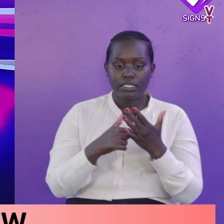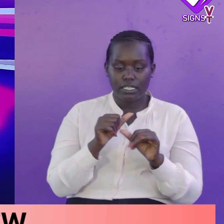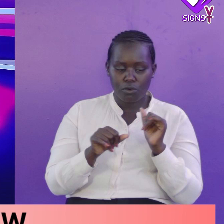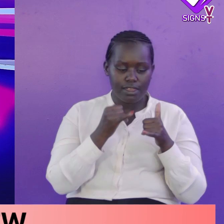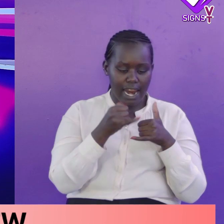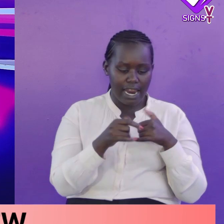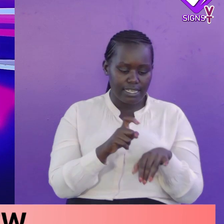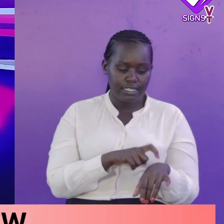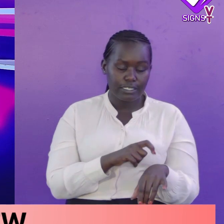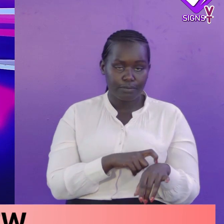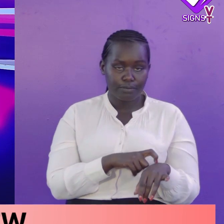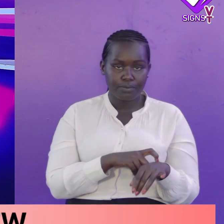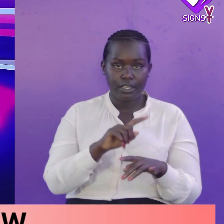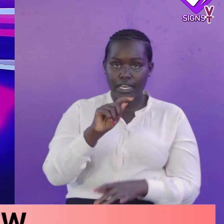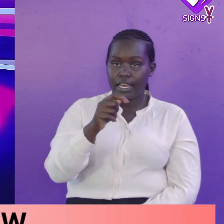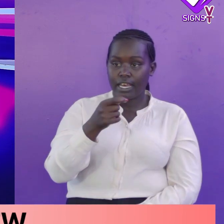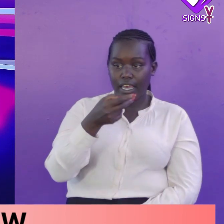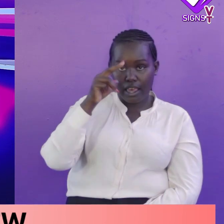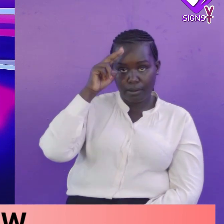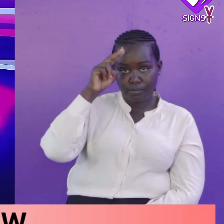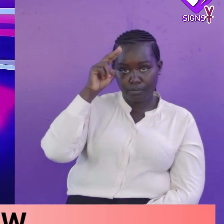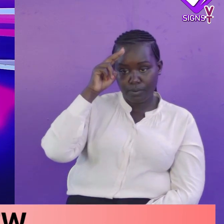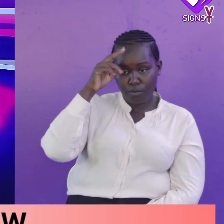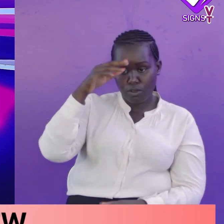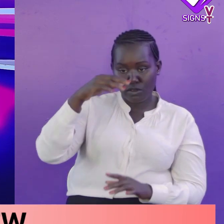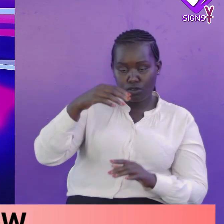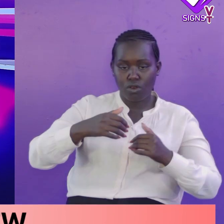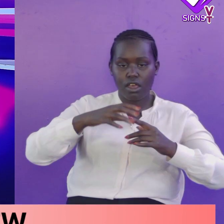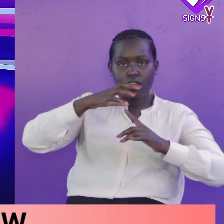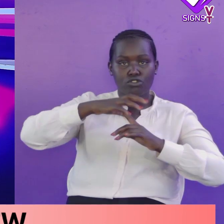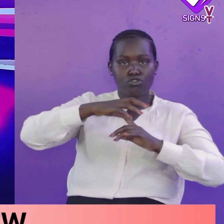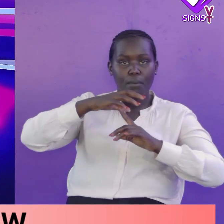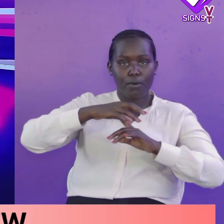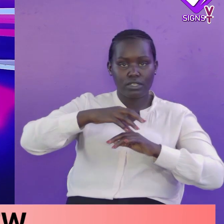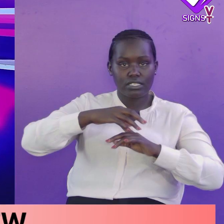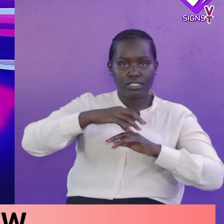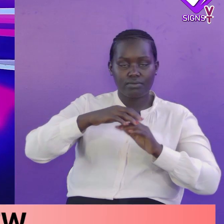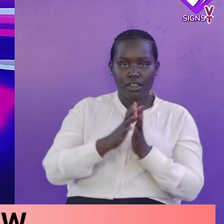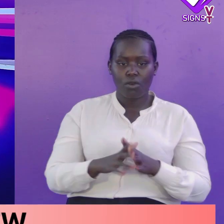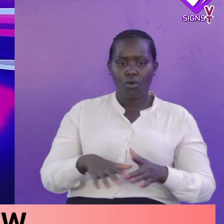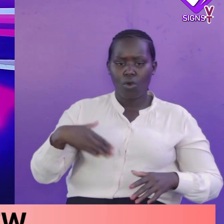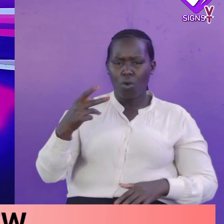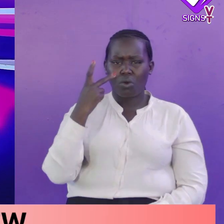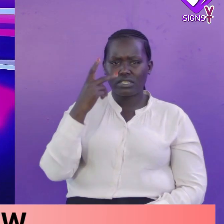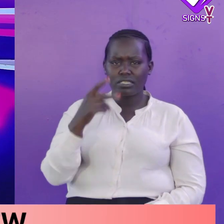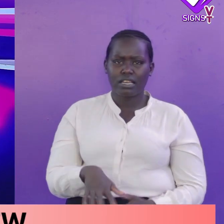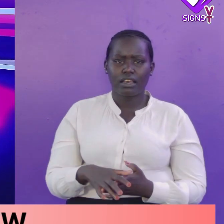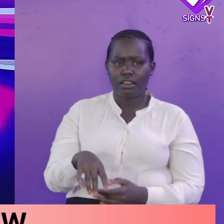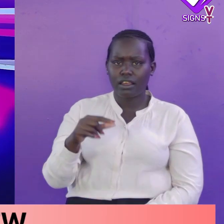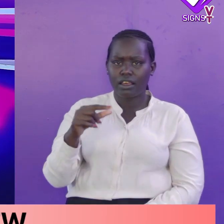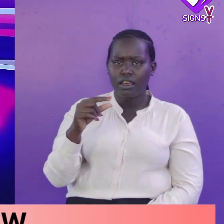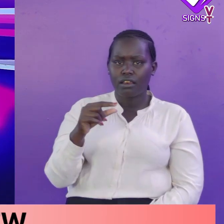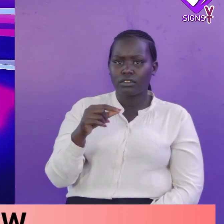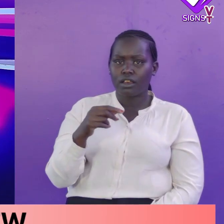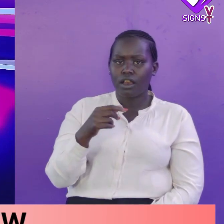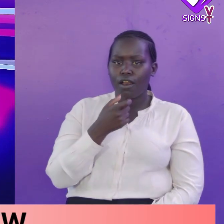season, Kenya Police were the champions. Yeah. We were used to seeing Gor Mahia every